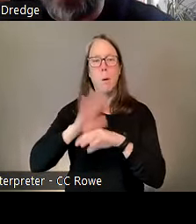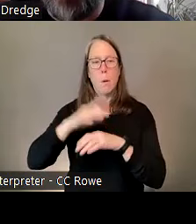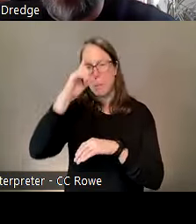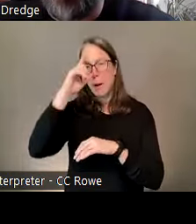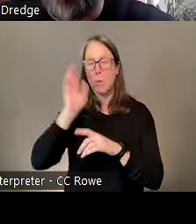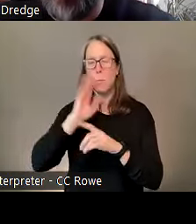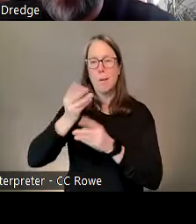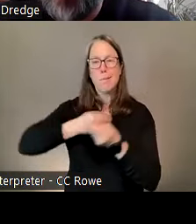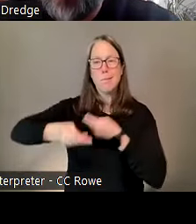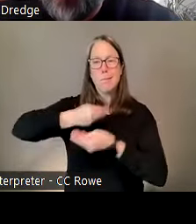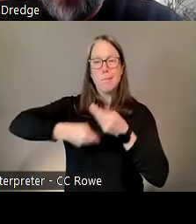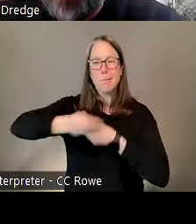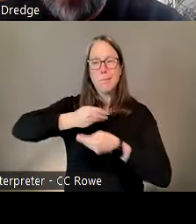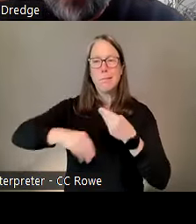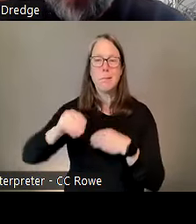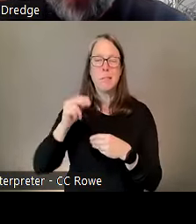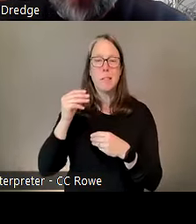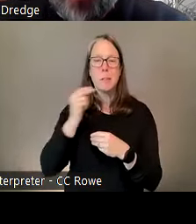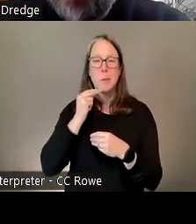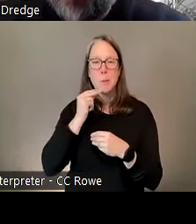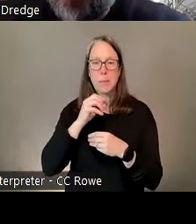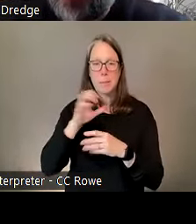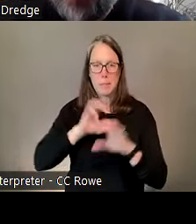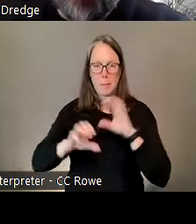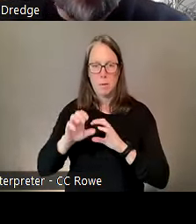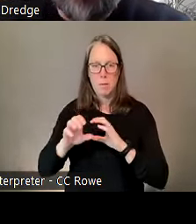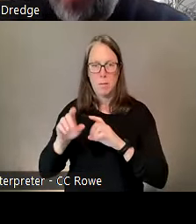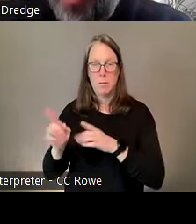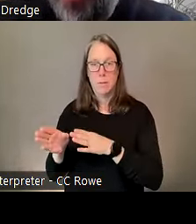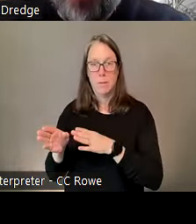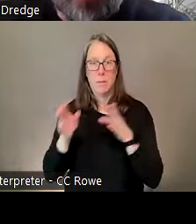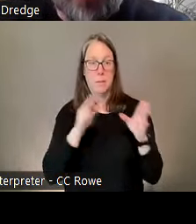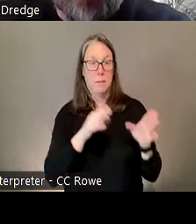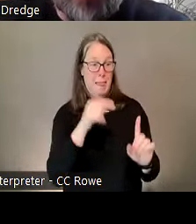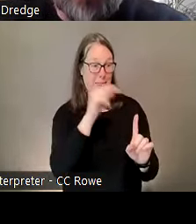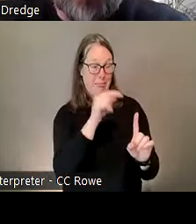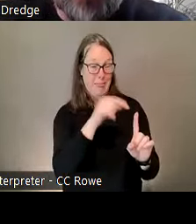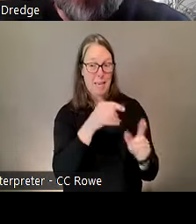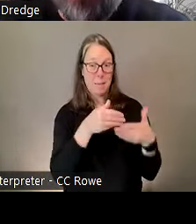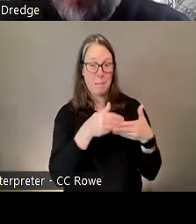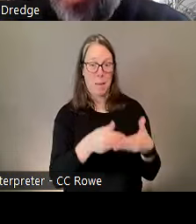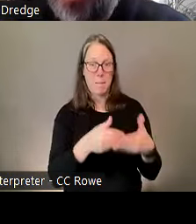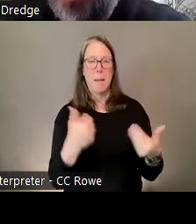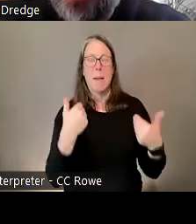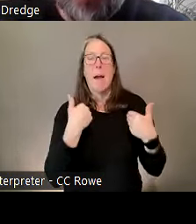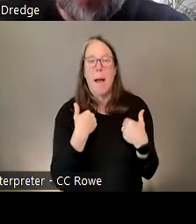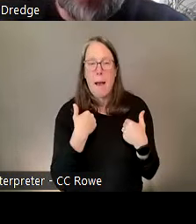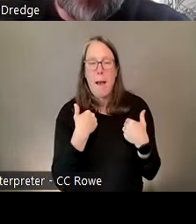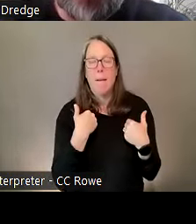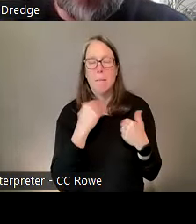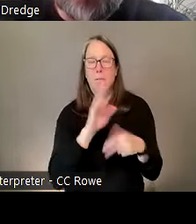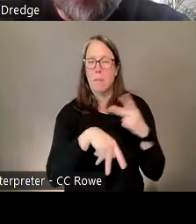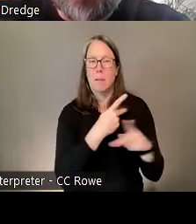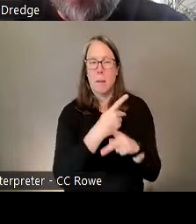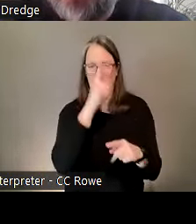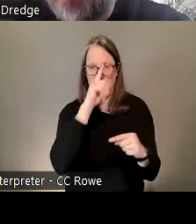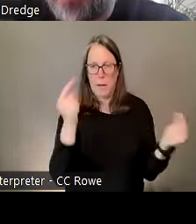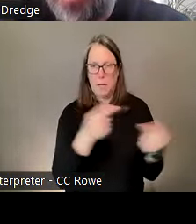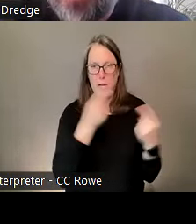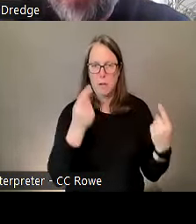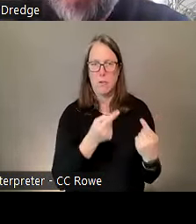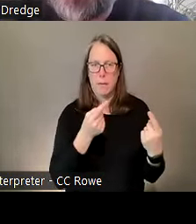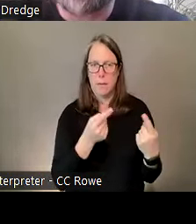nutrients and chemicals. This is a baby who has a form of brain injury called paraventricular leukomalacia.